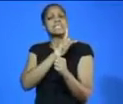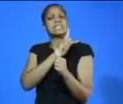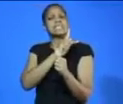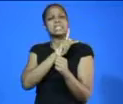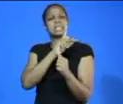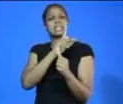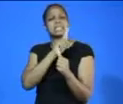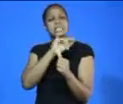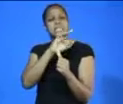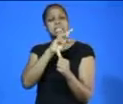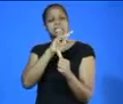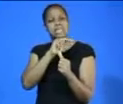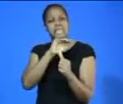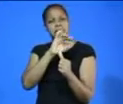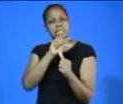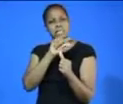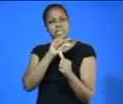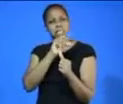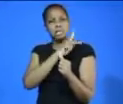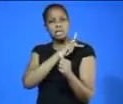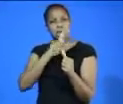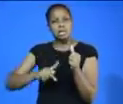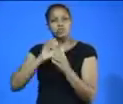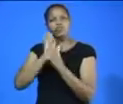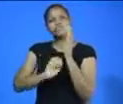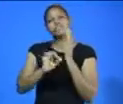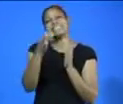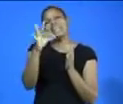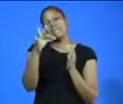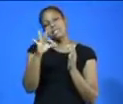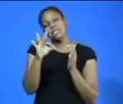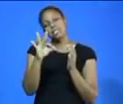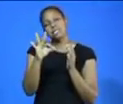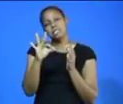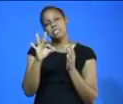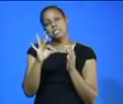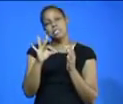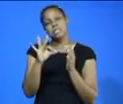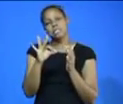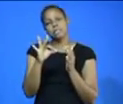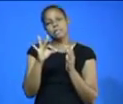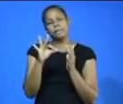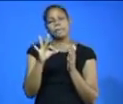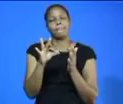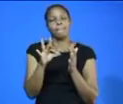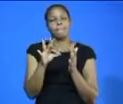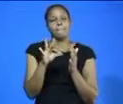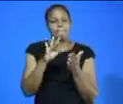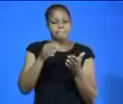19. 1 Kings, the 19th chapter,